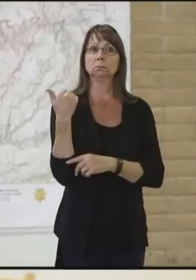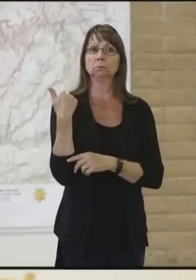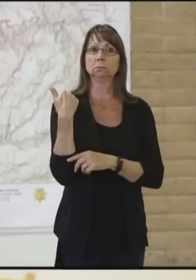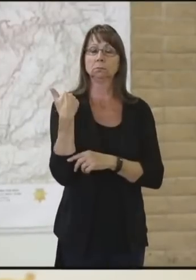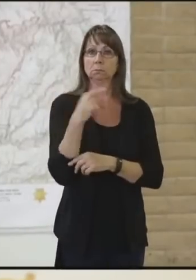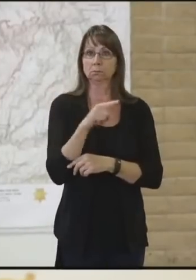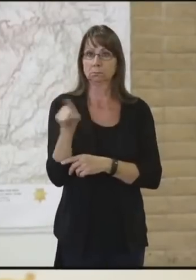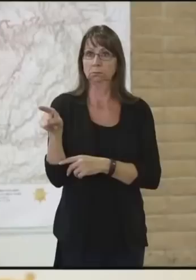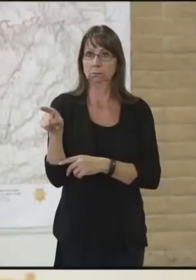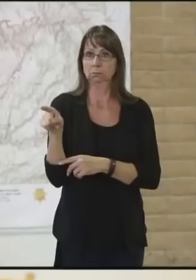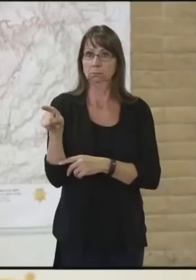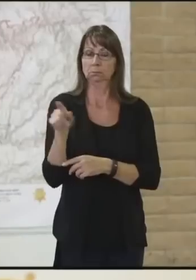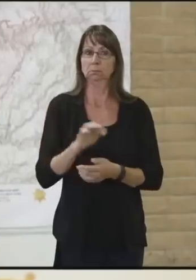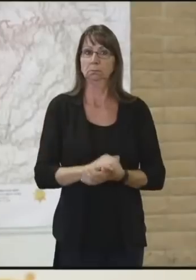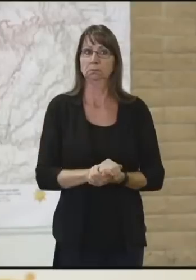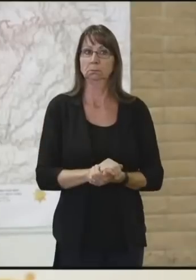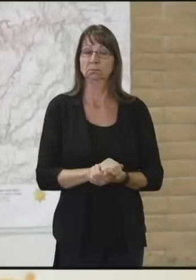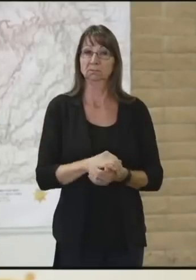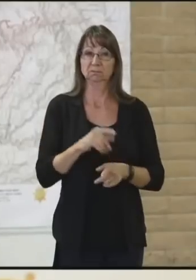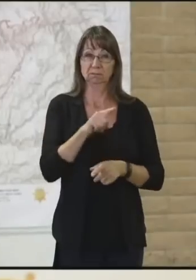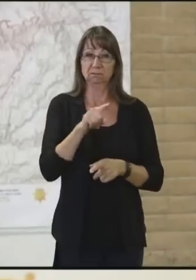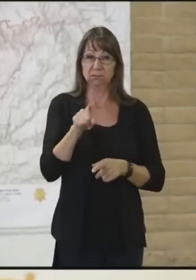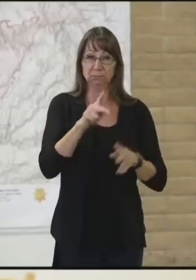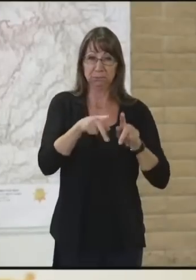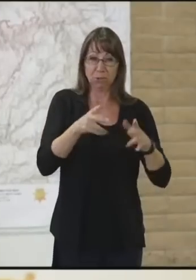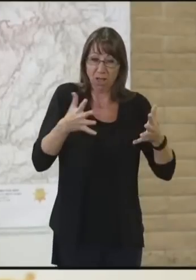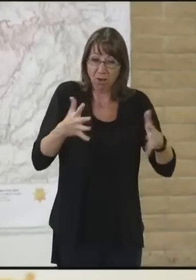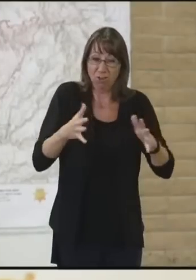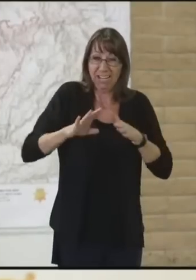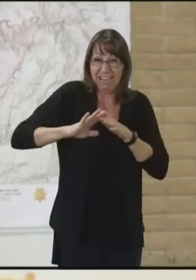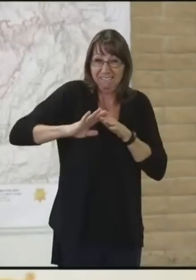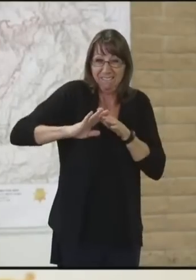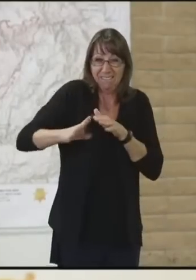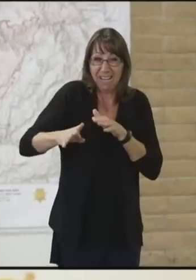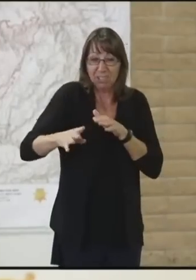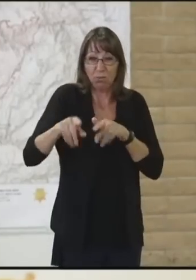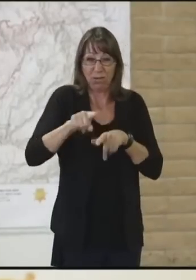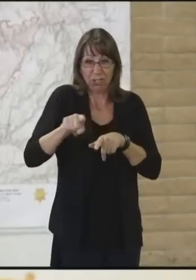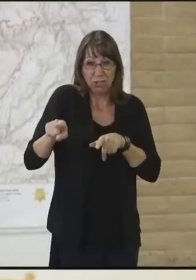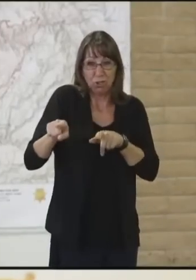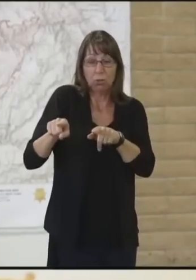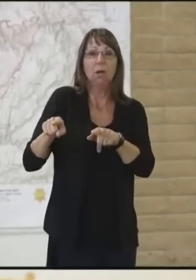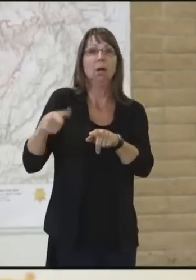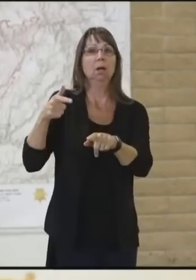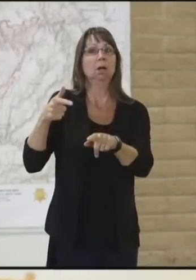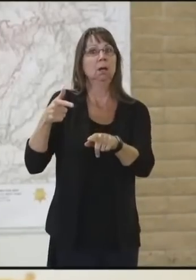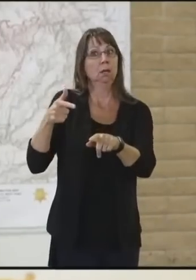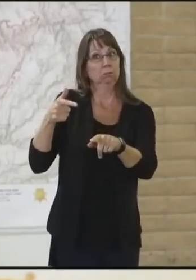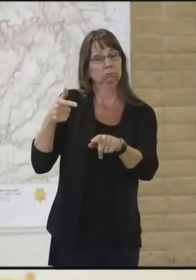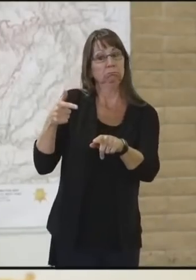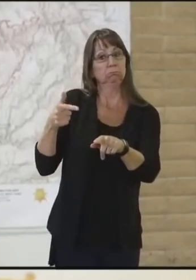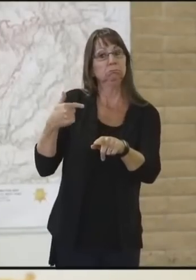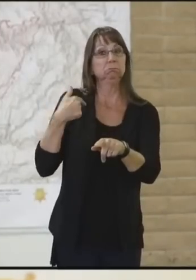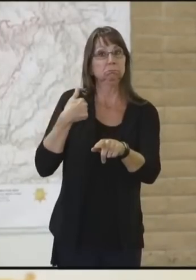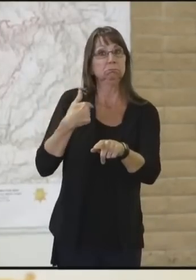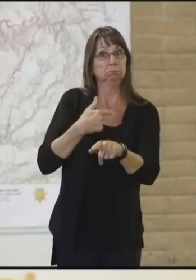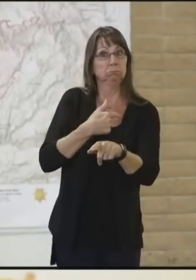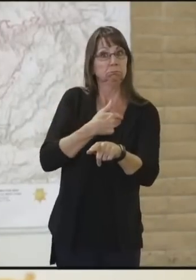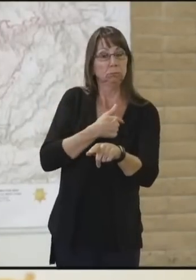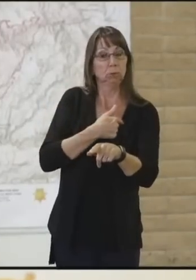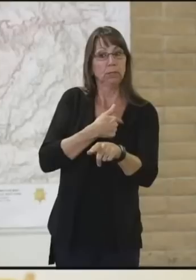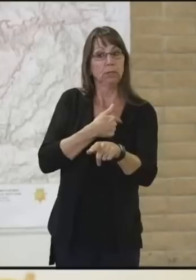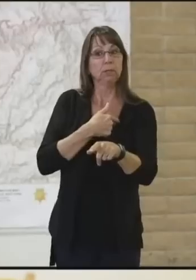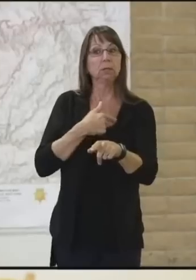especially for the citizens who have evacuated, that all of our patrols, like I mentioned, we have agencies